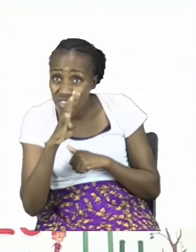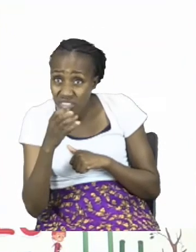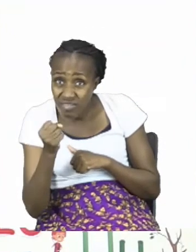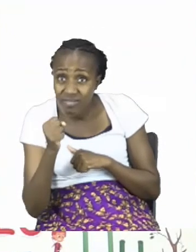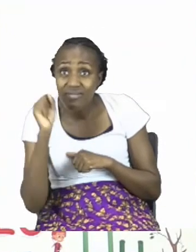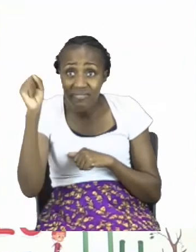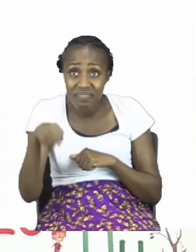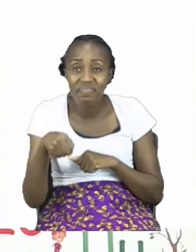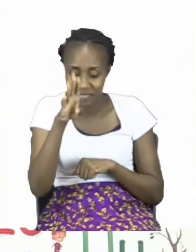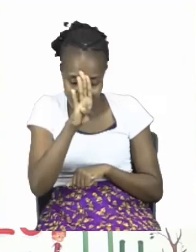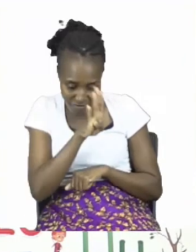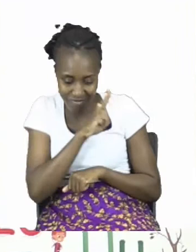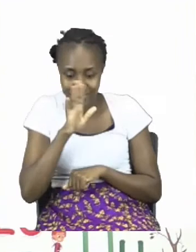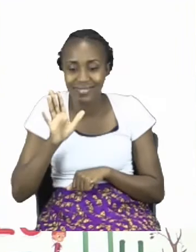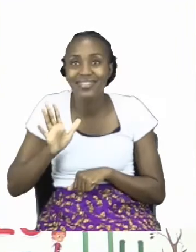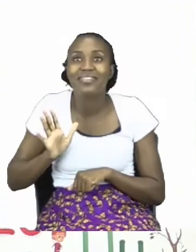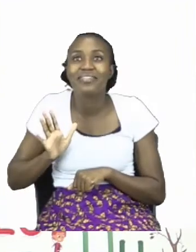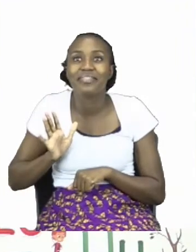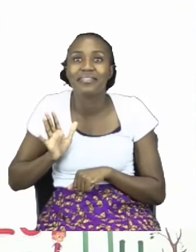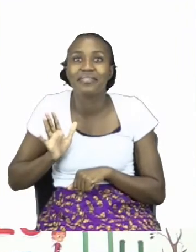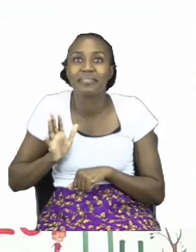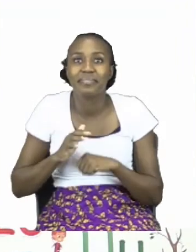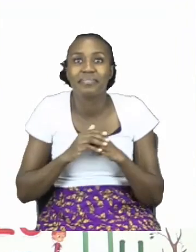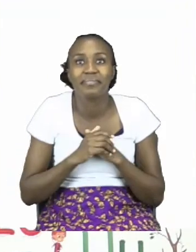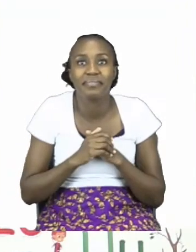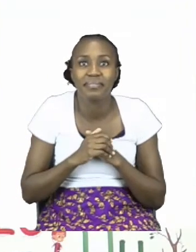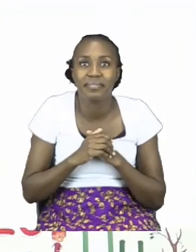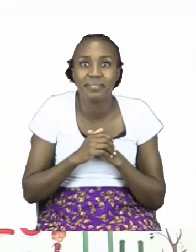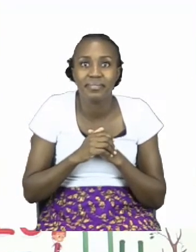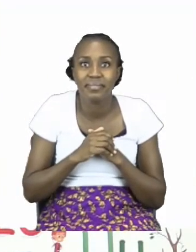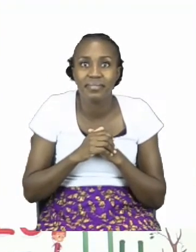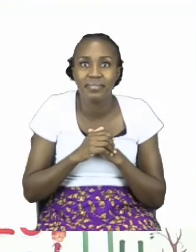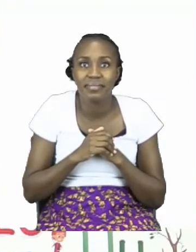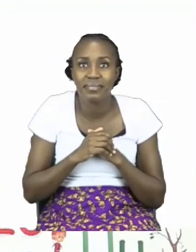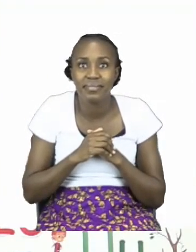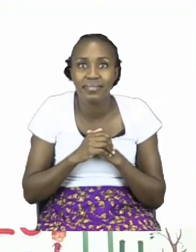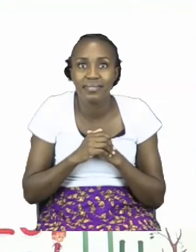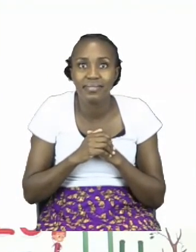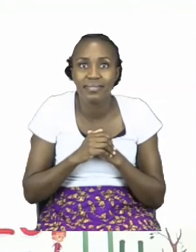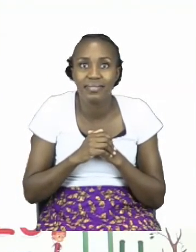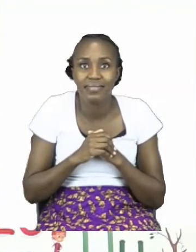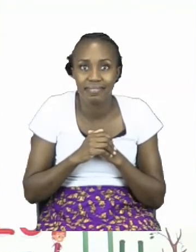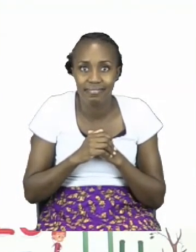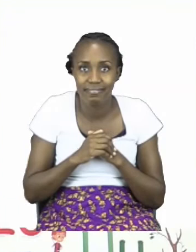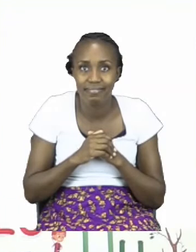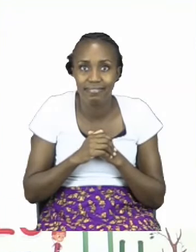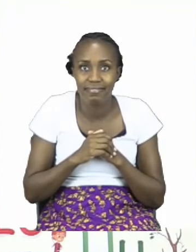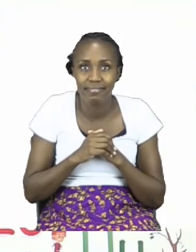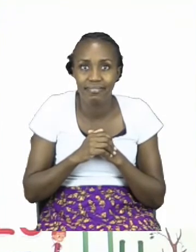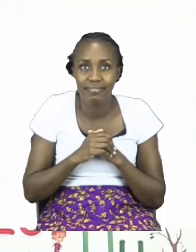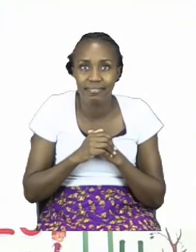for 10s? Yes, we do. This one. And this number is